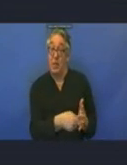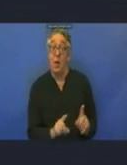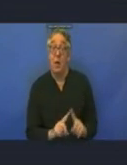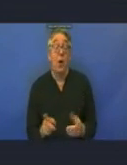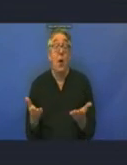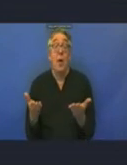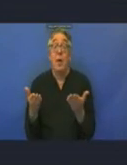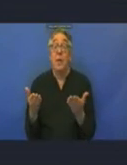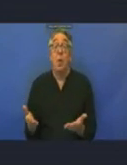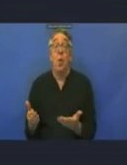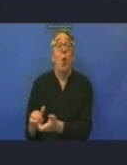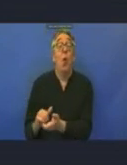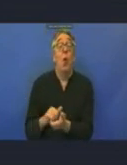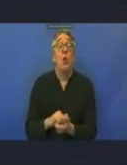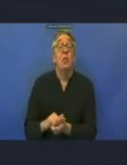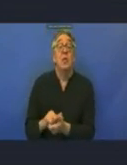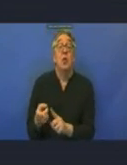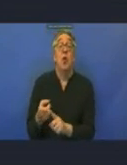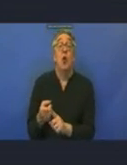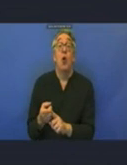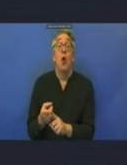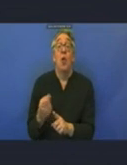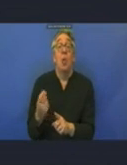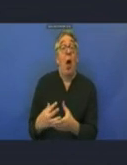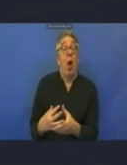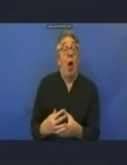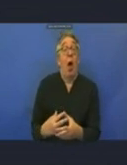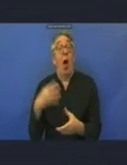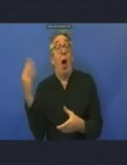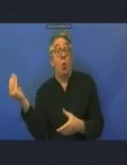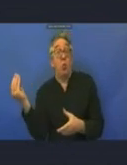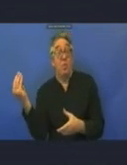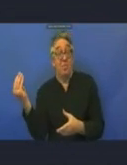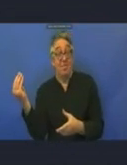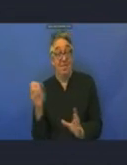organization based in countries not associated to the program cannot take part.